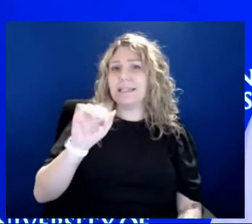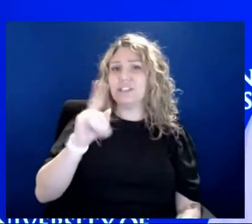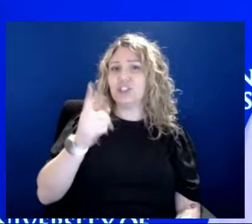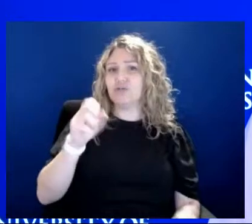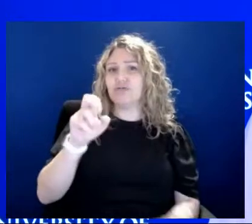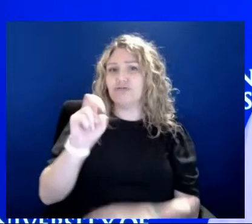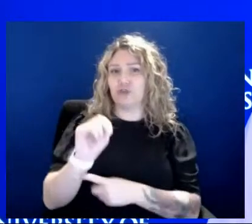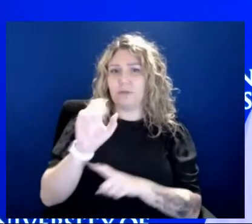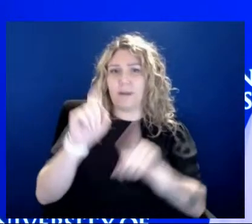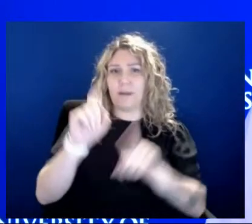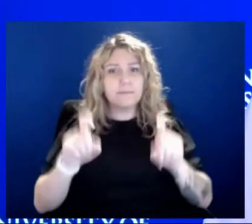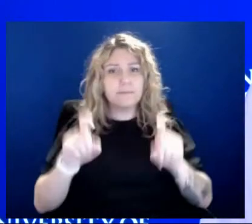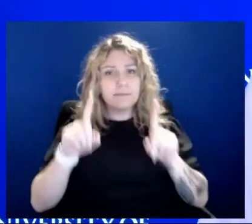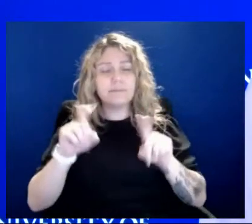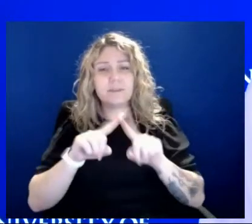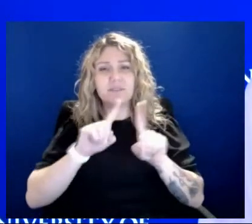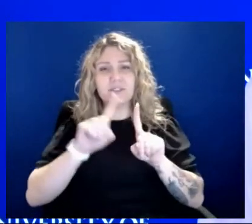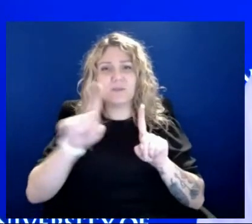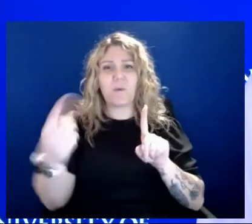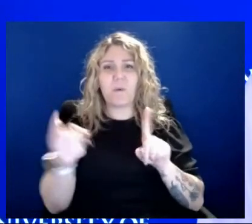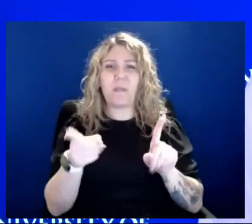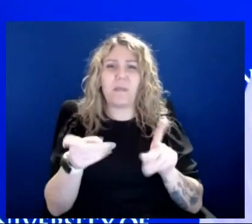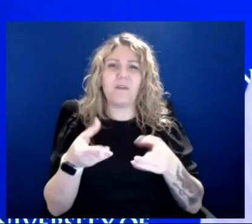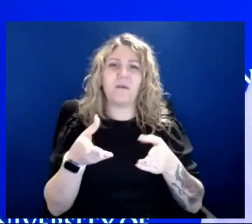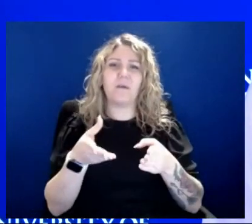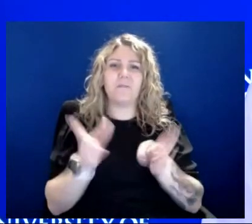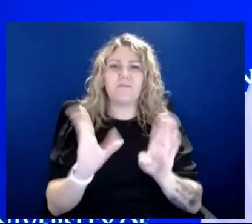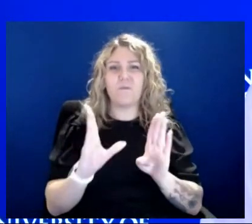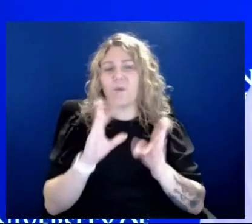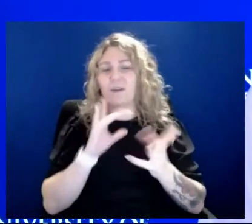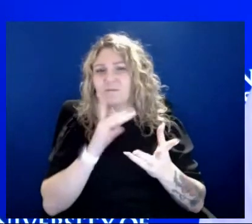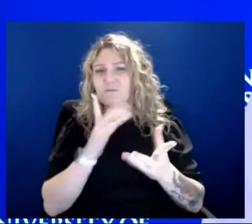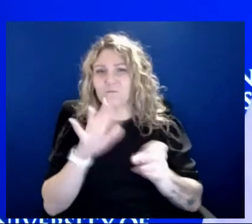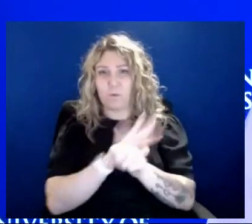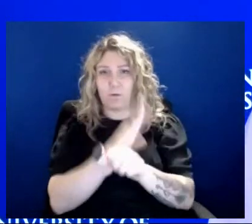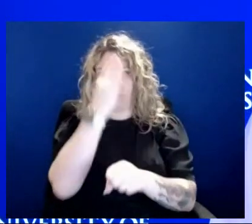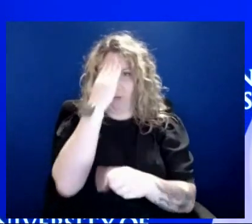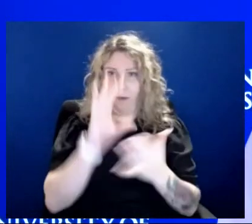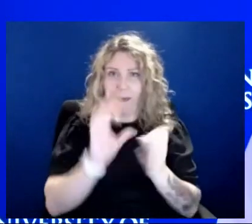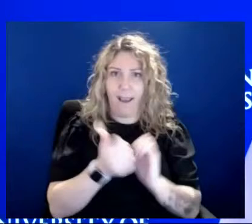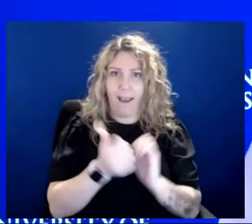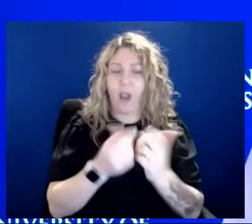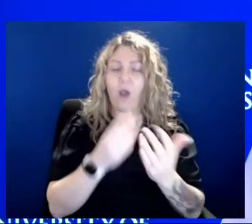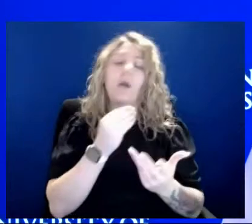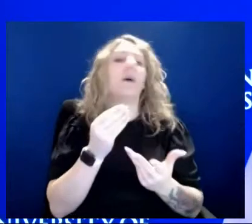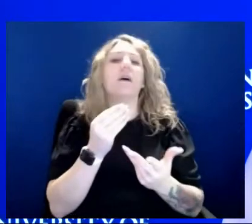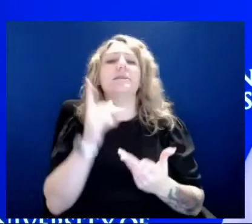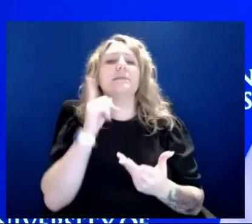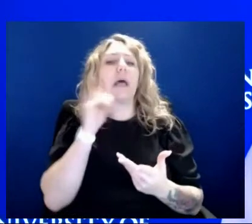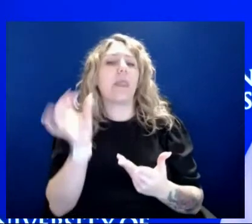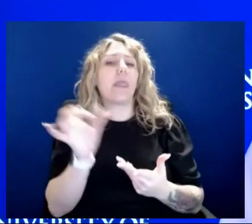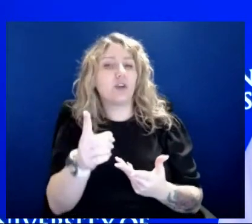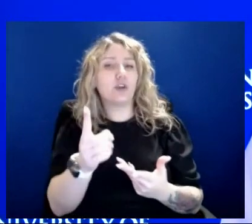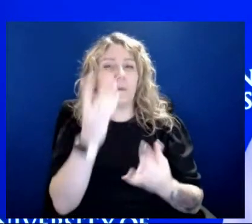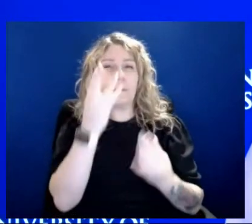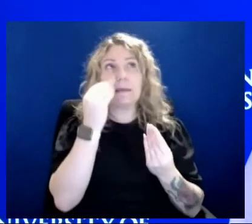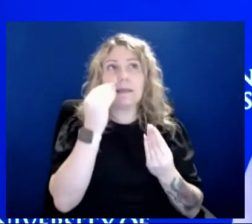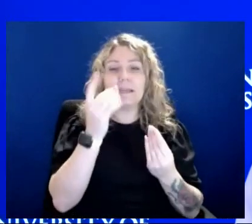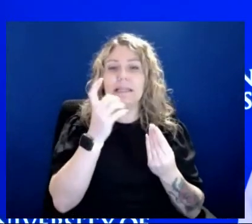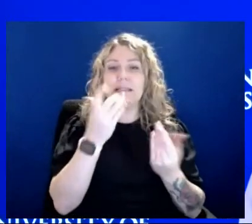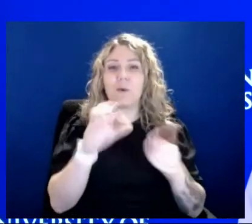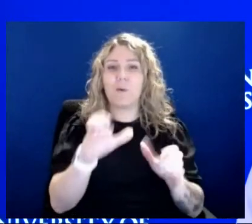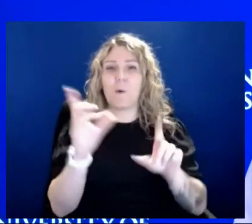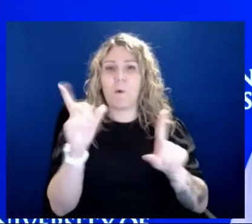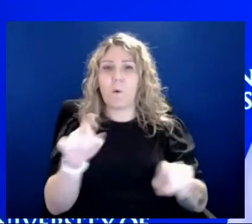only way to really fully know. And I think the important thing is, just because it sounds like you're being thoughtful and don't want to go to work if you think you